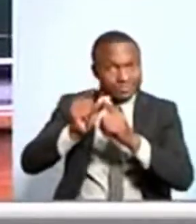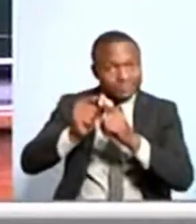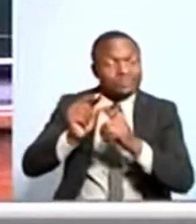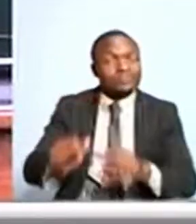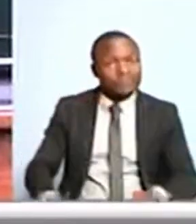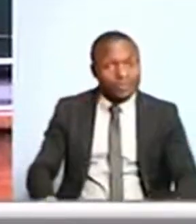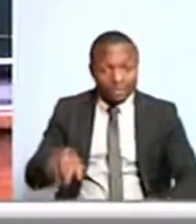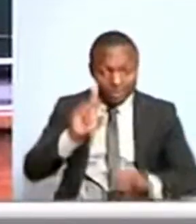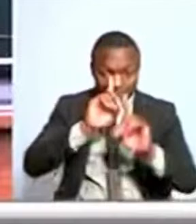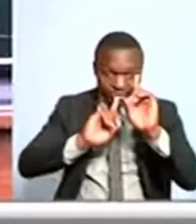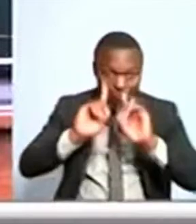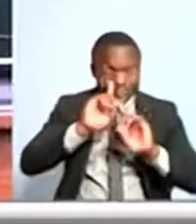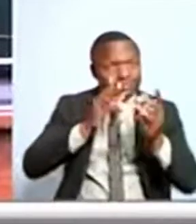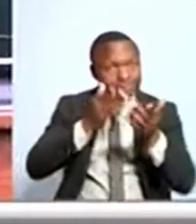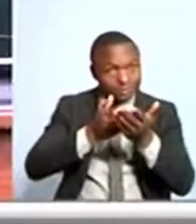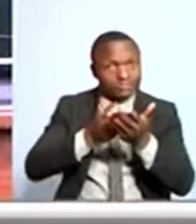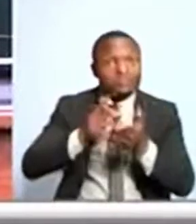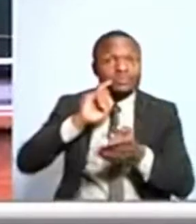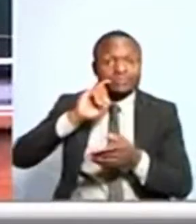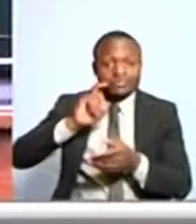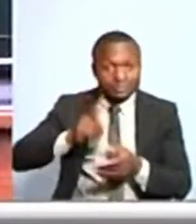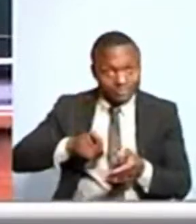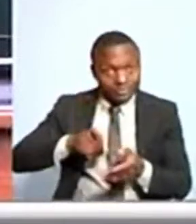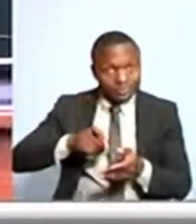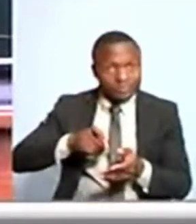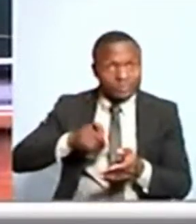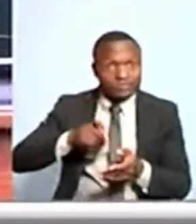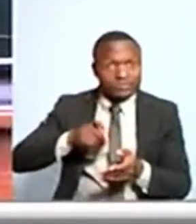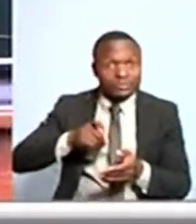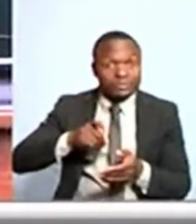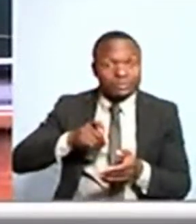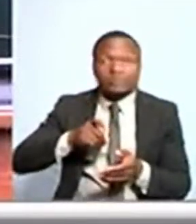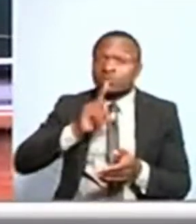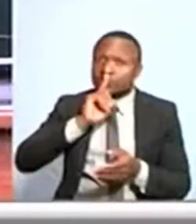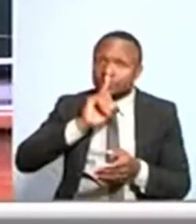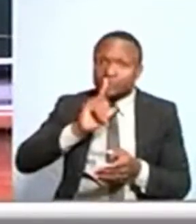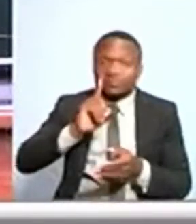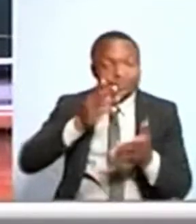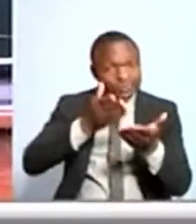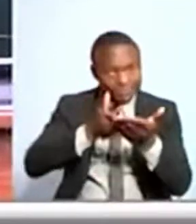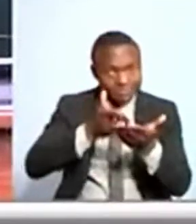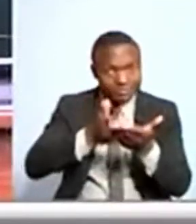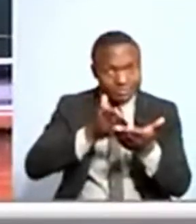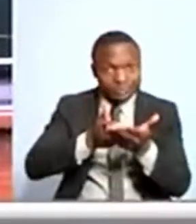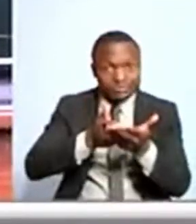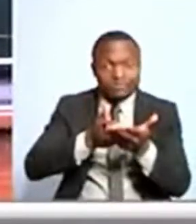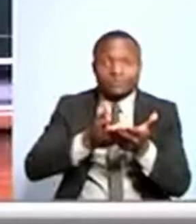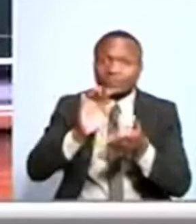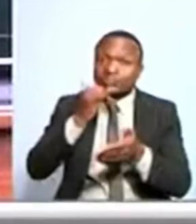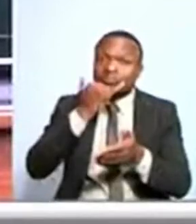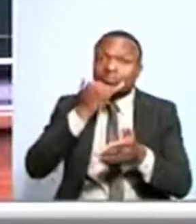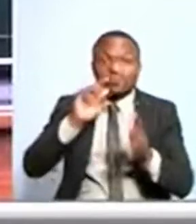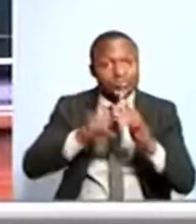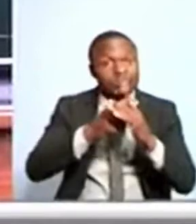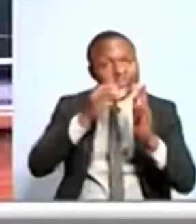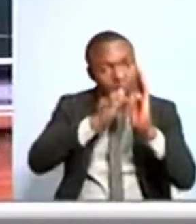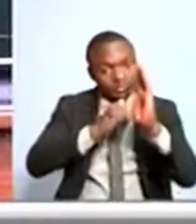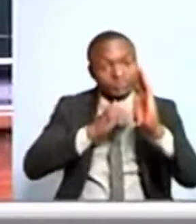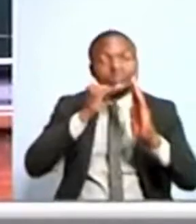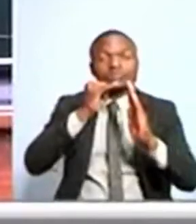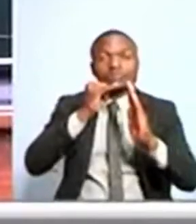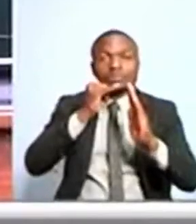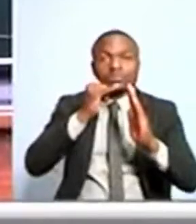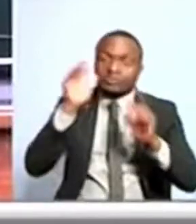are debating this, let's just take into fact that this irregularity started in January all the way